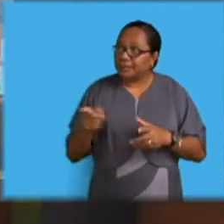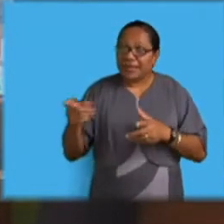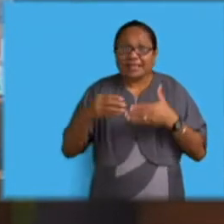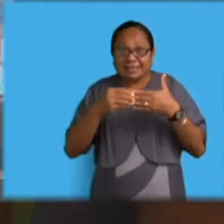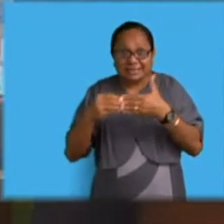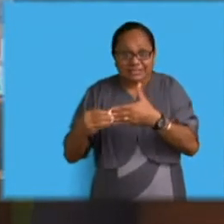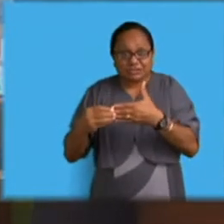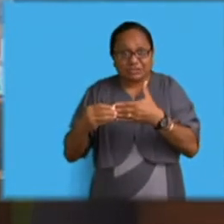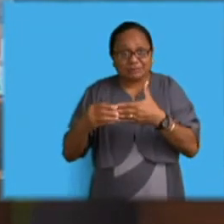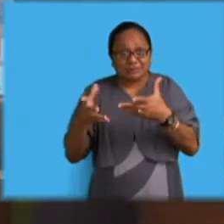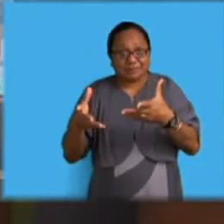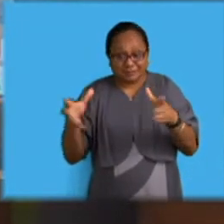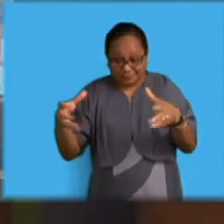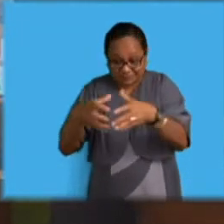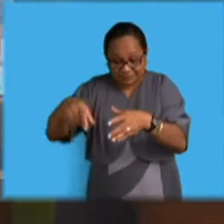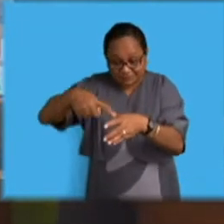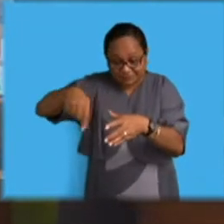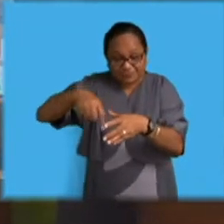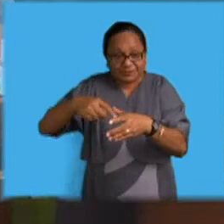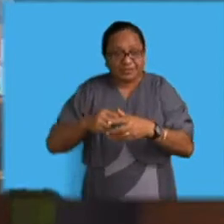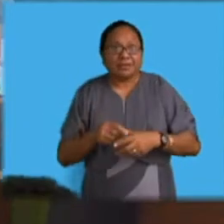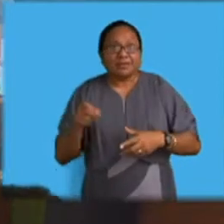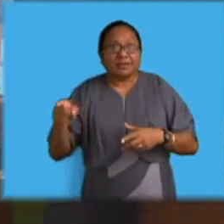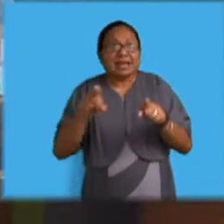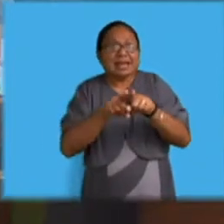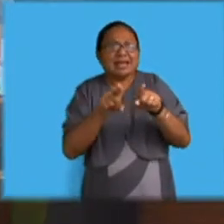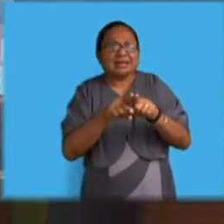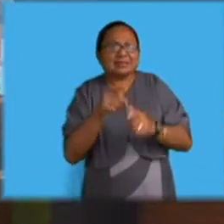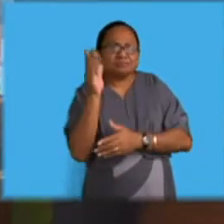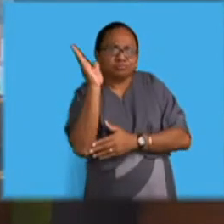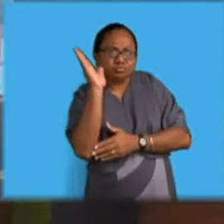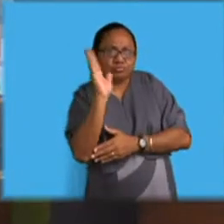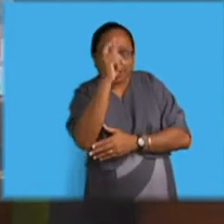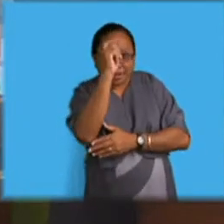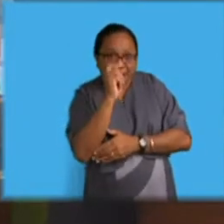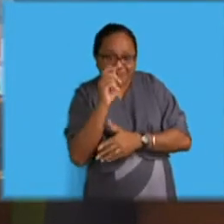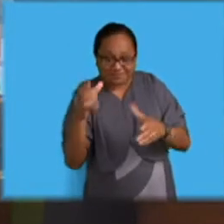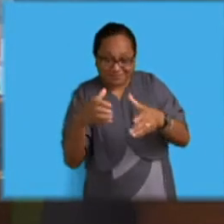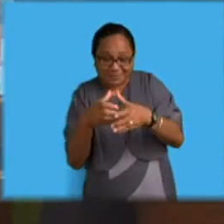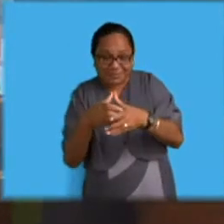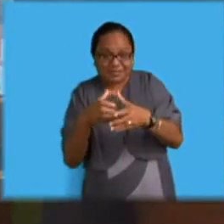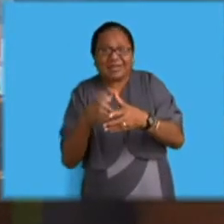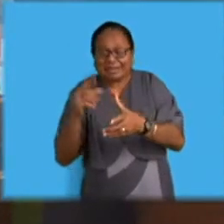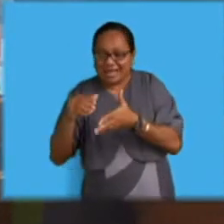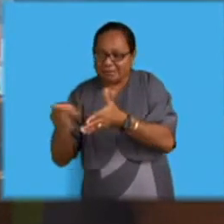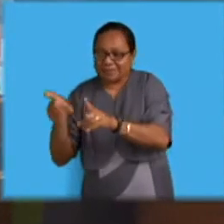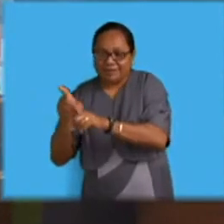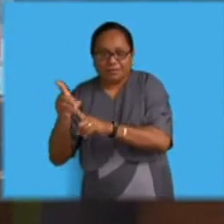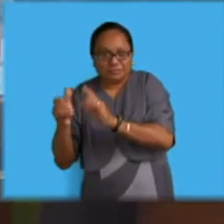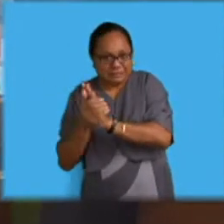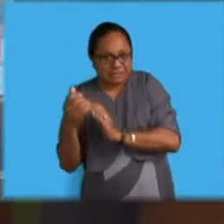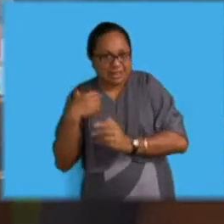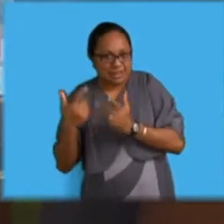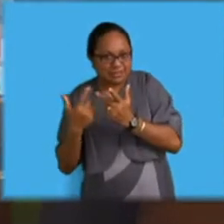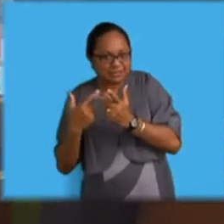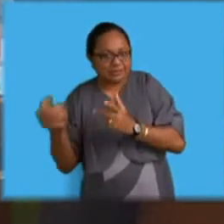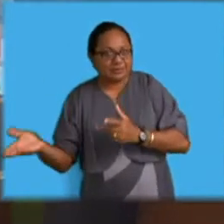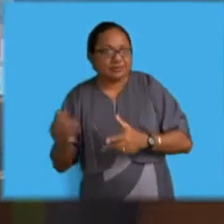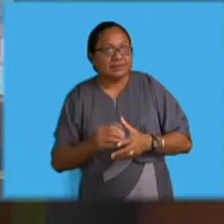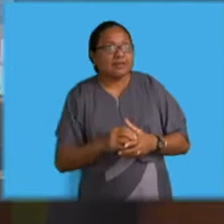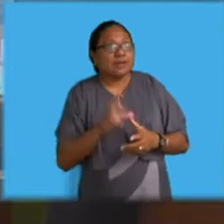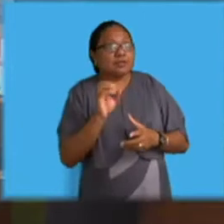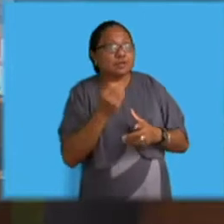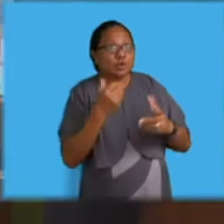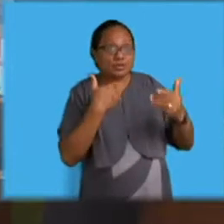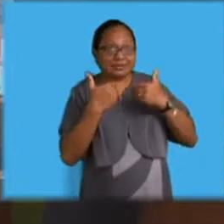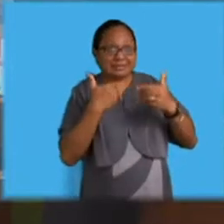speaking skills can be refined in oratory debate or speech clubs. Further, the Honourable Deputy Speaker, tertiary